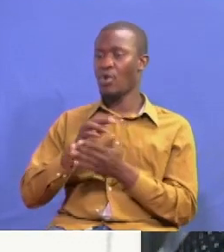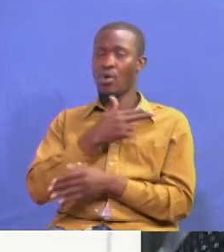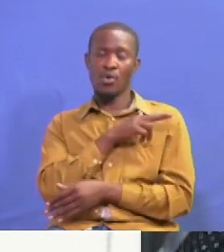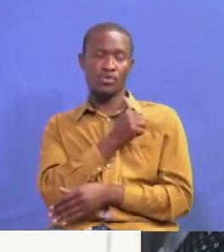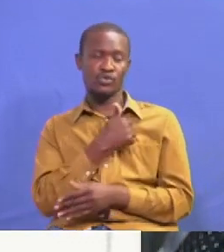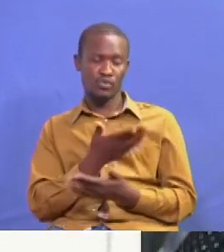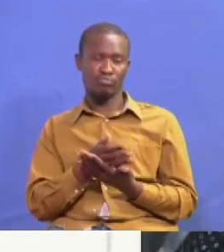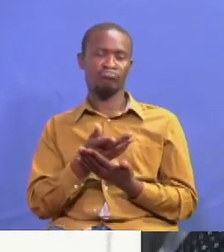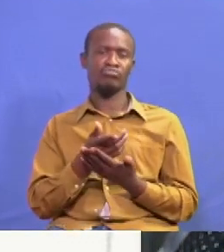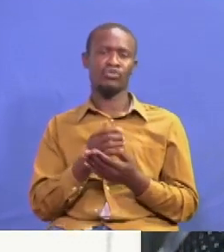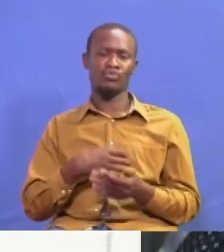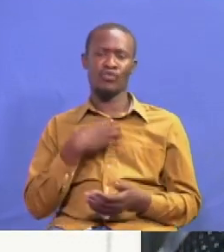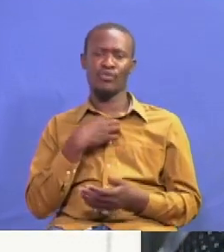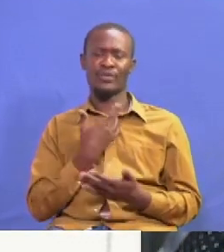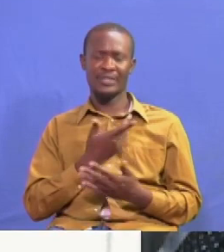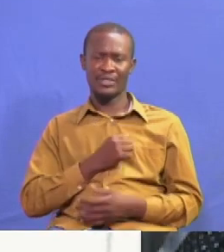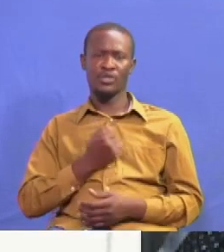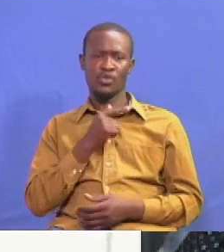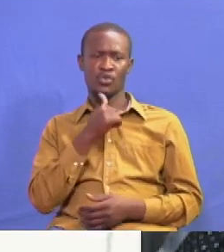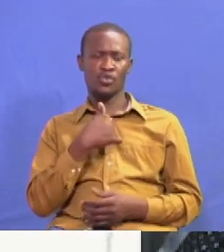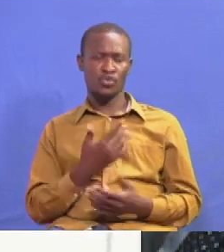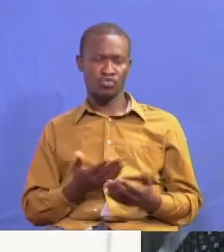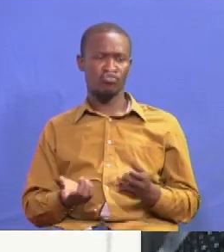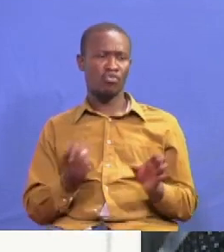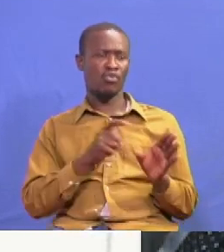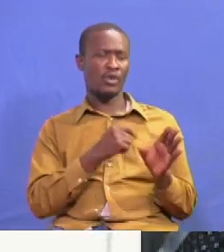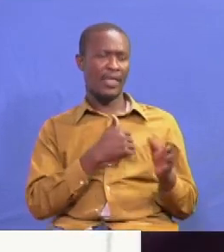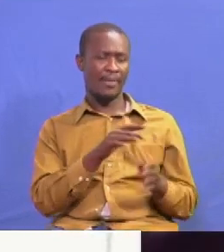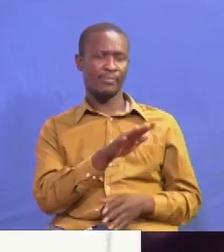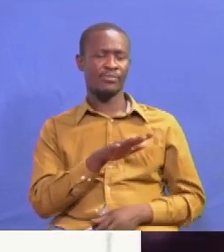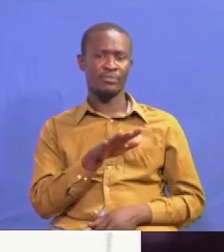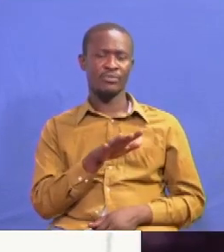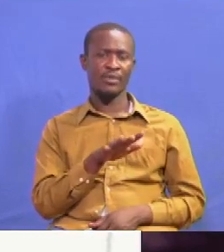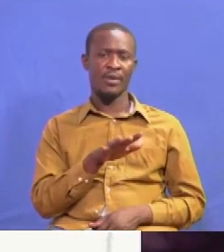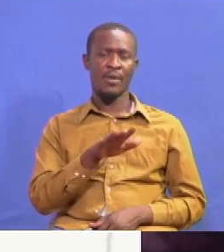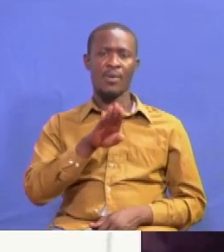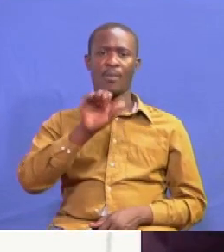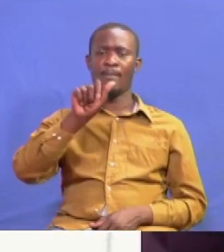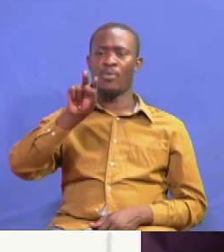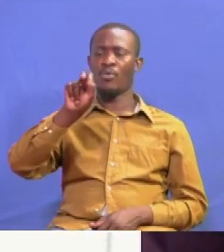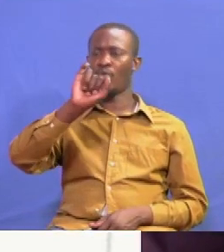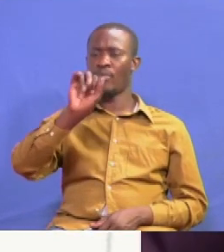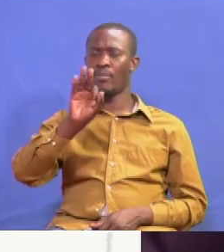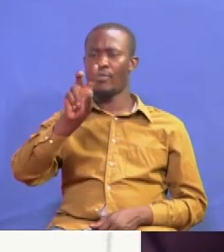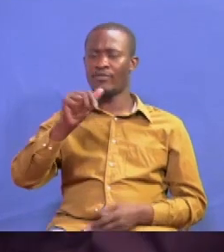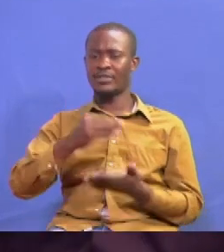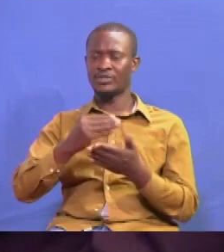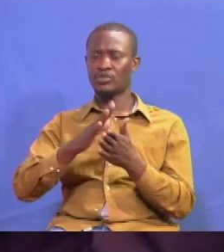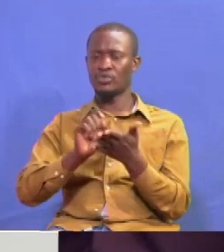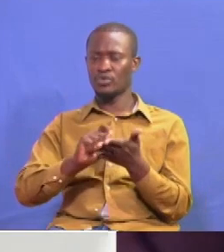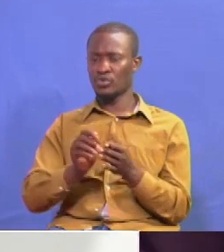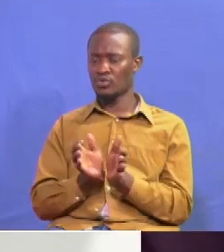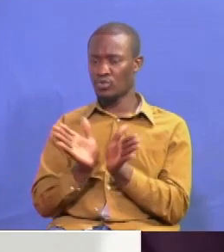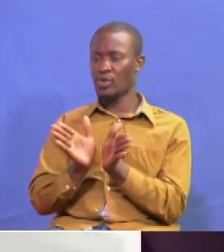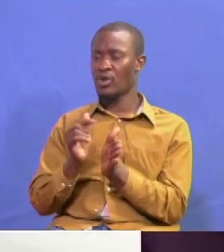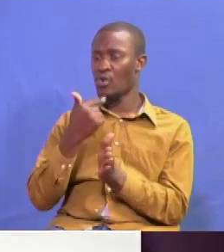in Parklands to visit and comfort those admitted at the facility. Boniface Ododa, the student secretary